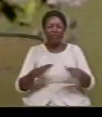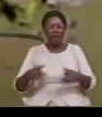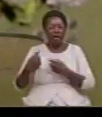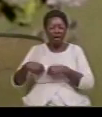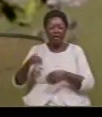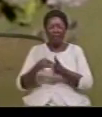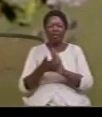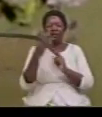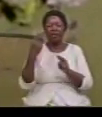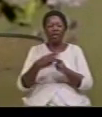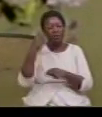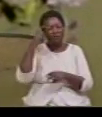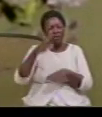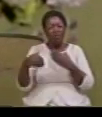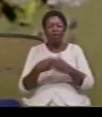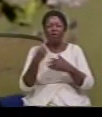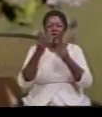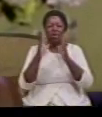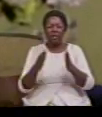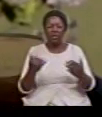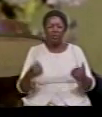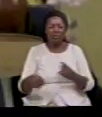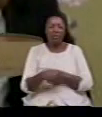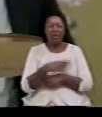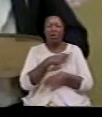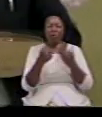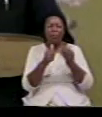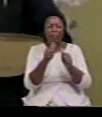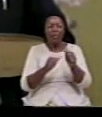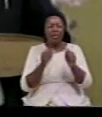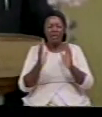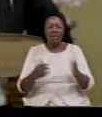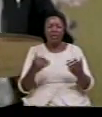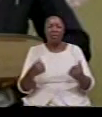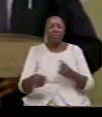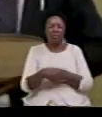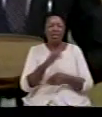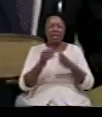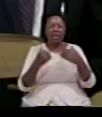sinners today, backsliders today that have heard your word, there will be